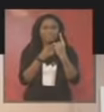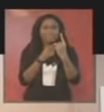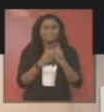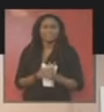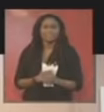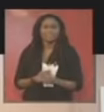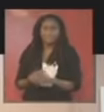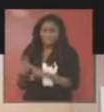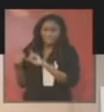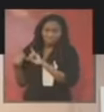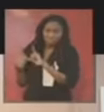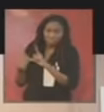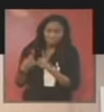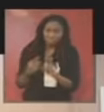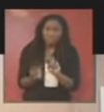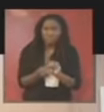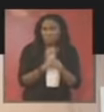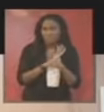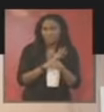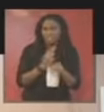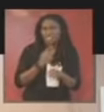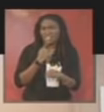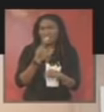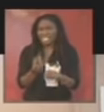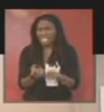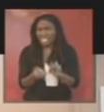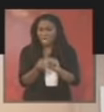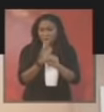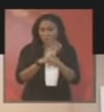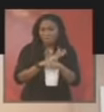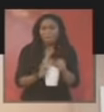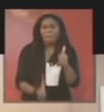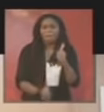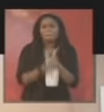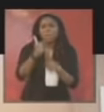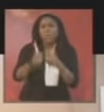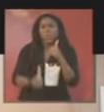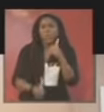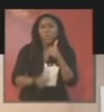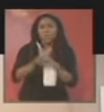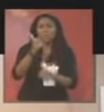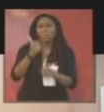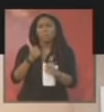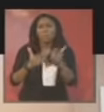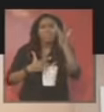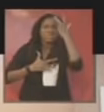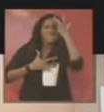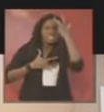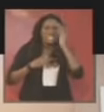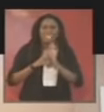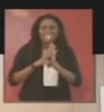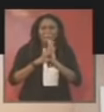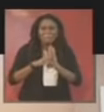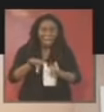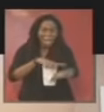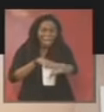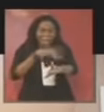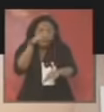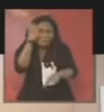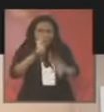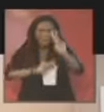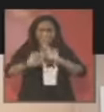COVID-19 pandemic, it was said that the virus was affecting minority groups disproportionately at a higher rate, such